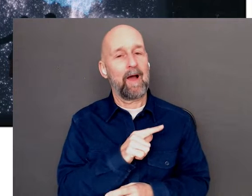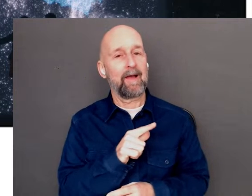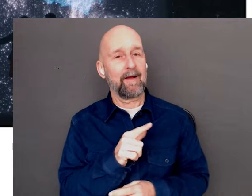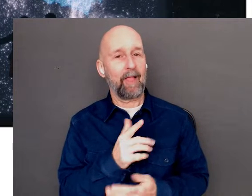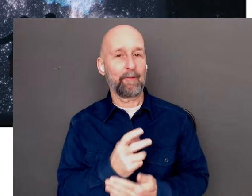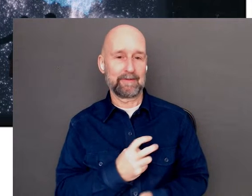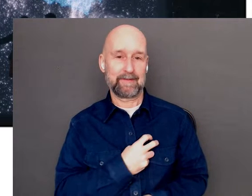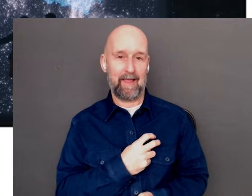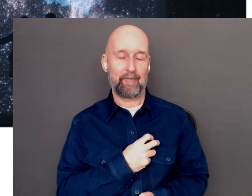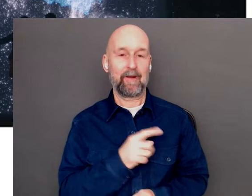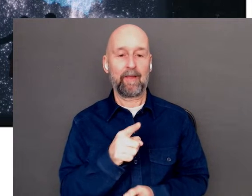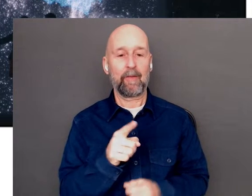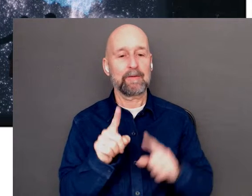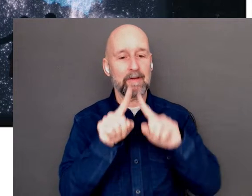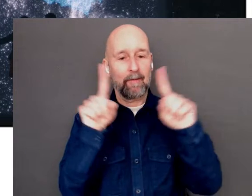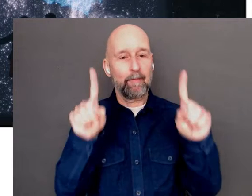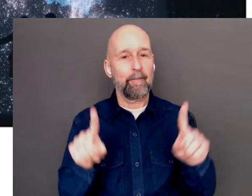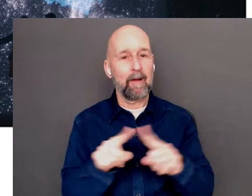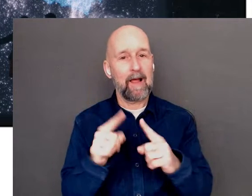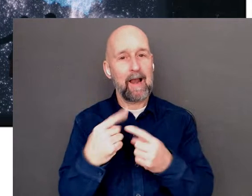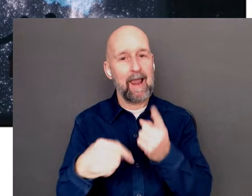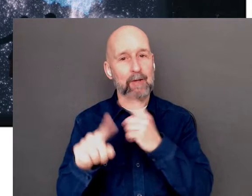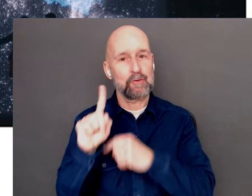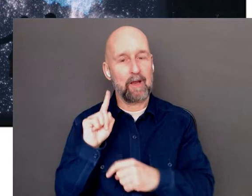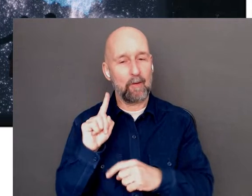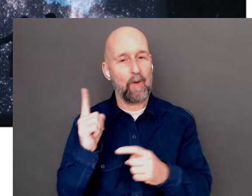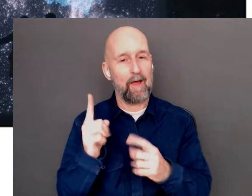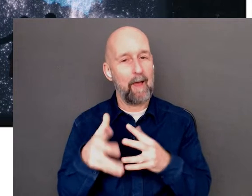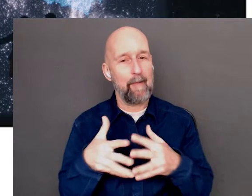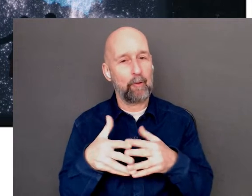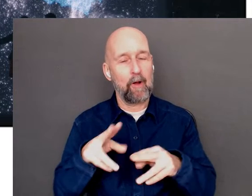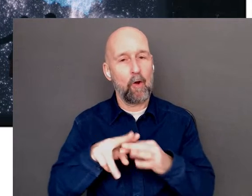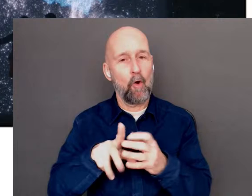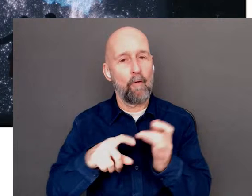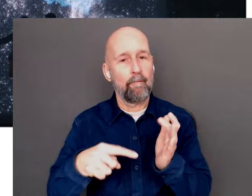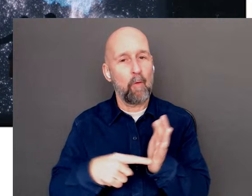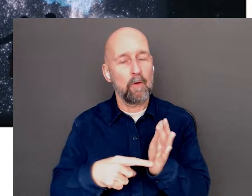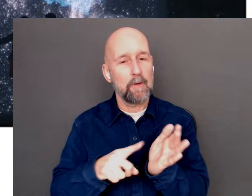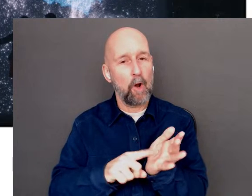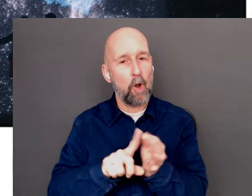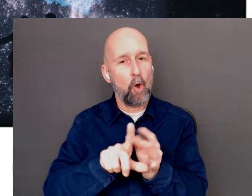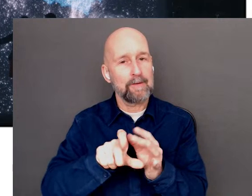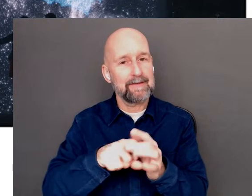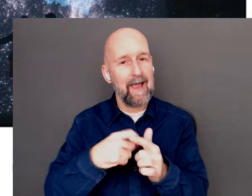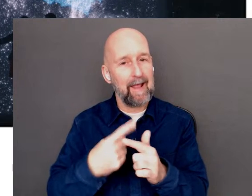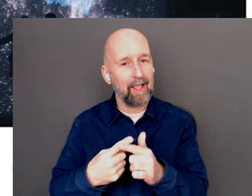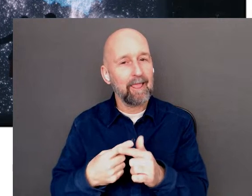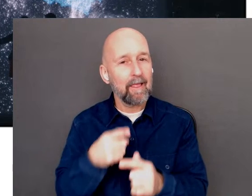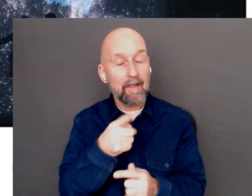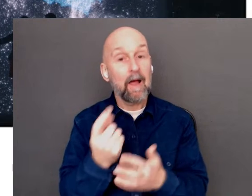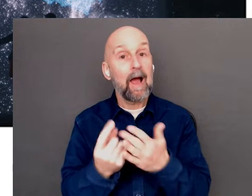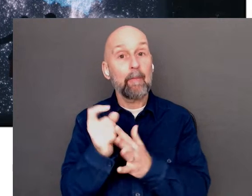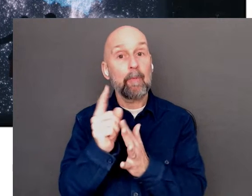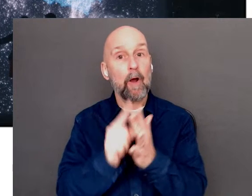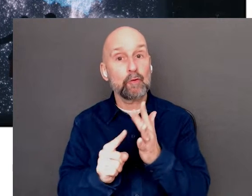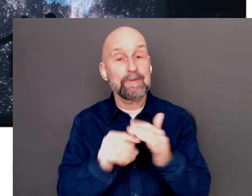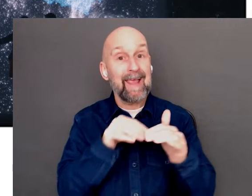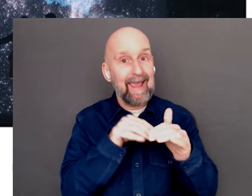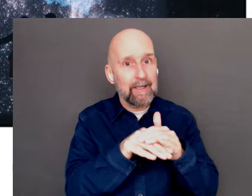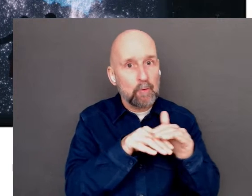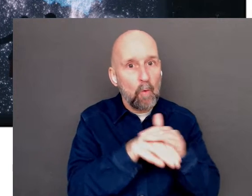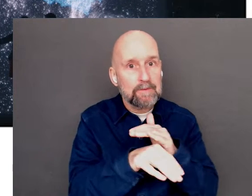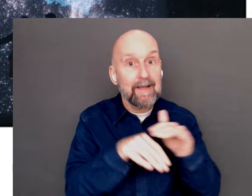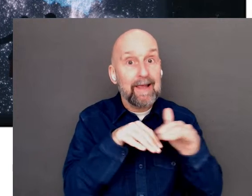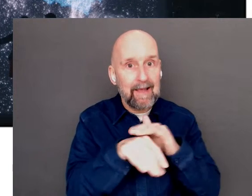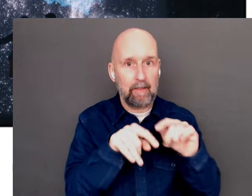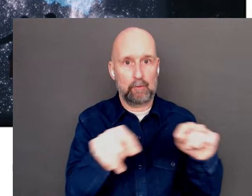are pictures from last year in Fort Lauderdale. And when the project was created, it was done indoors, so inside of a studio, and